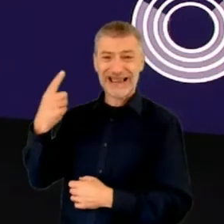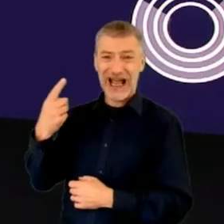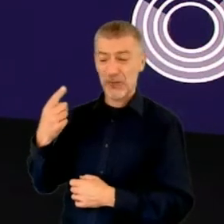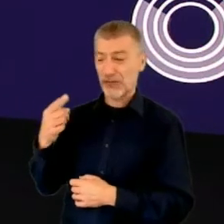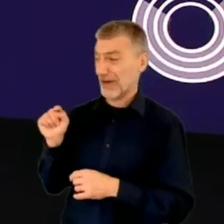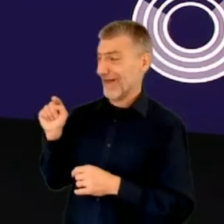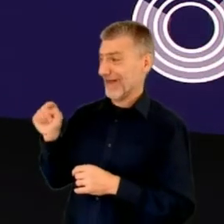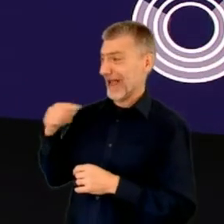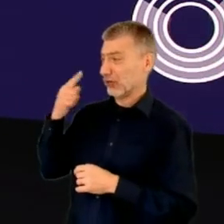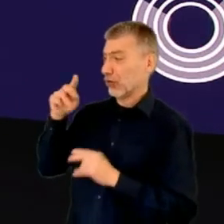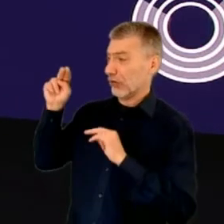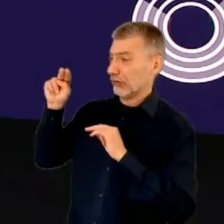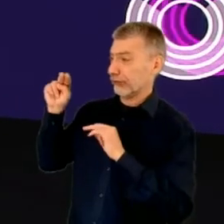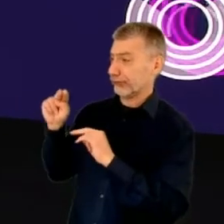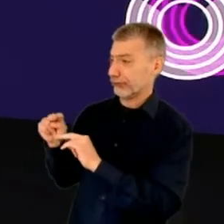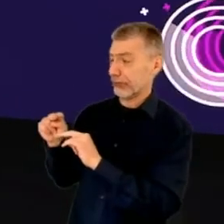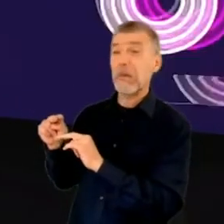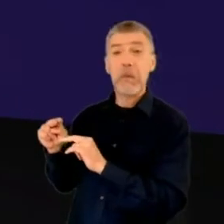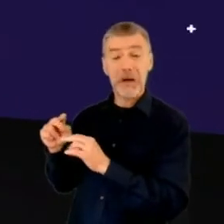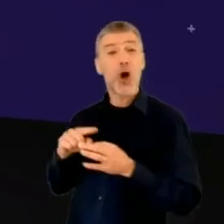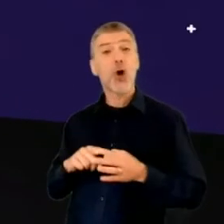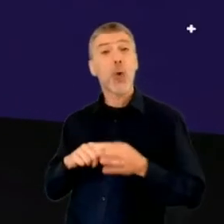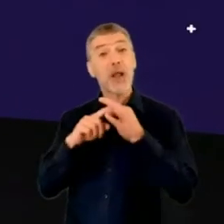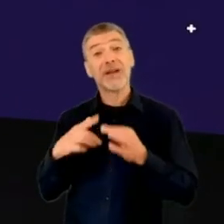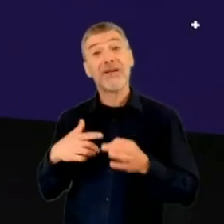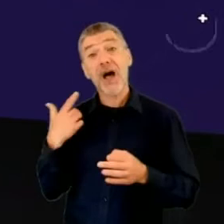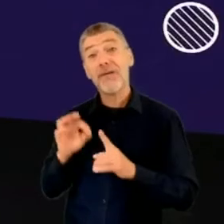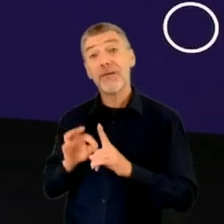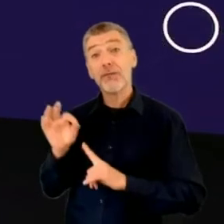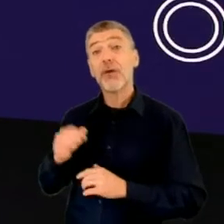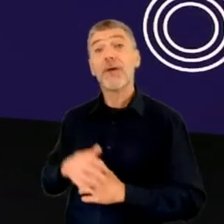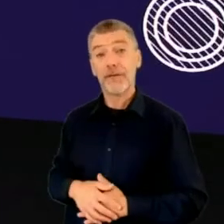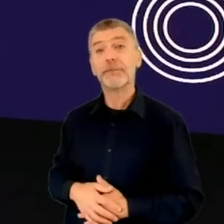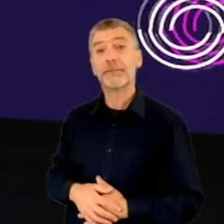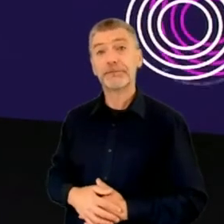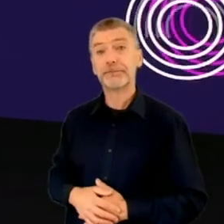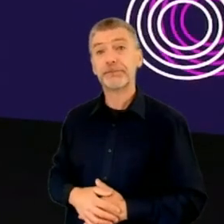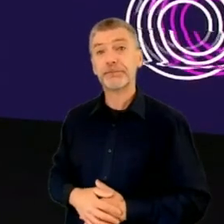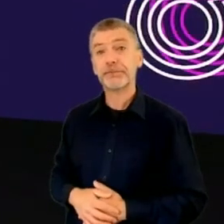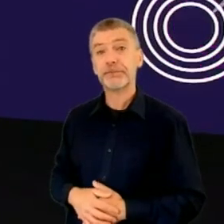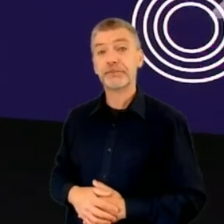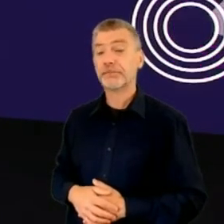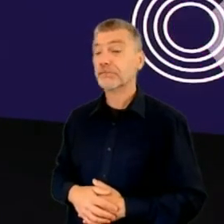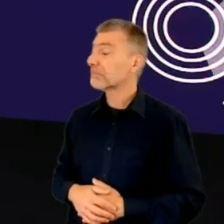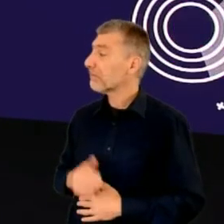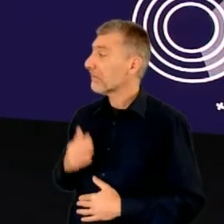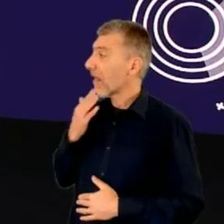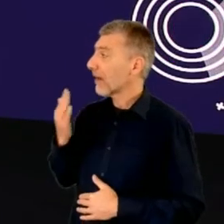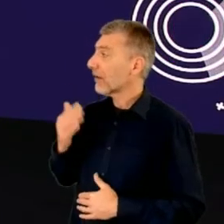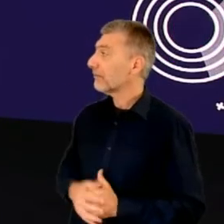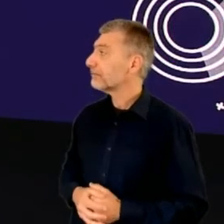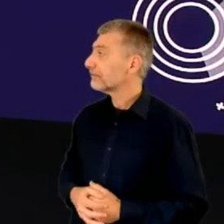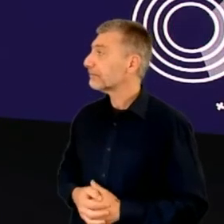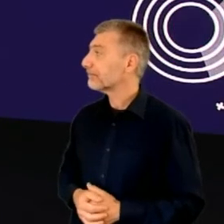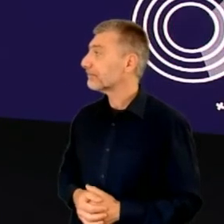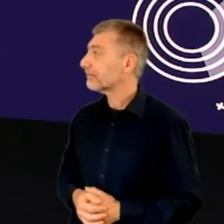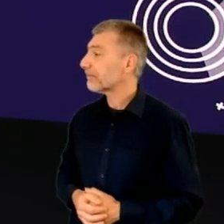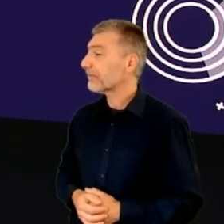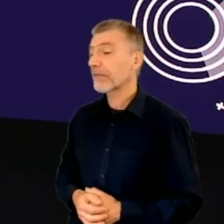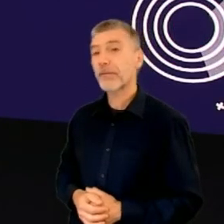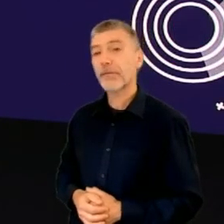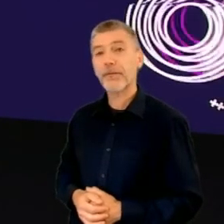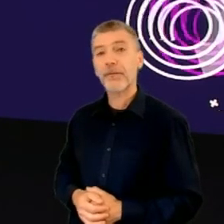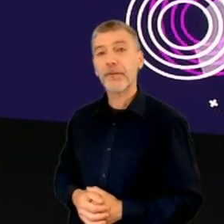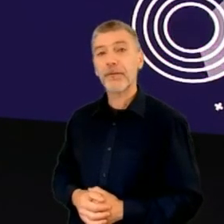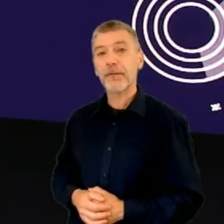that improves people's quality of life in other different ways as well. So, yeah, thank you for that answer, Byron.